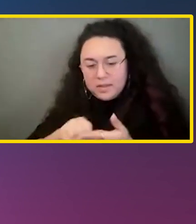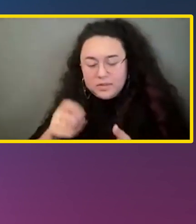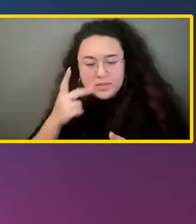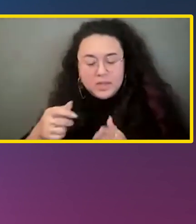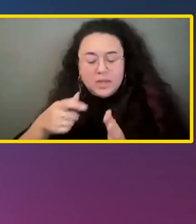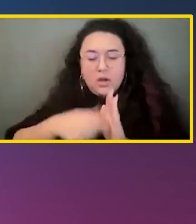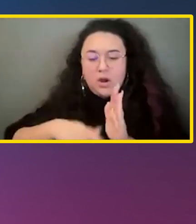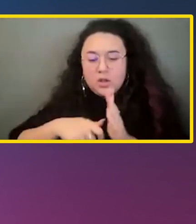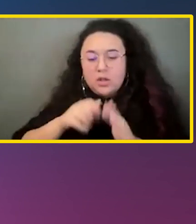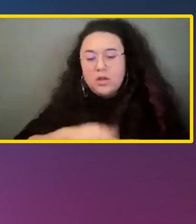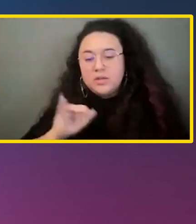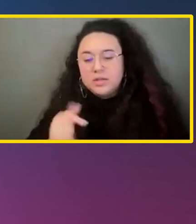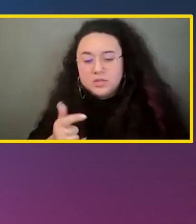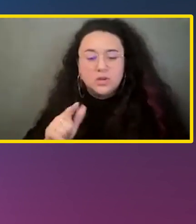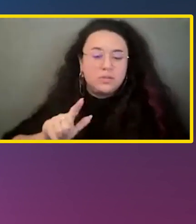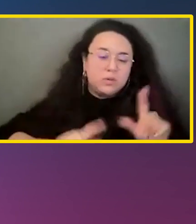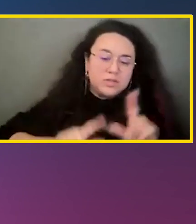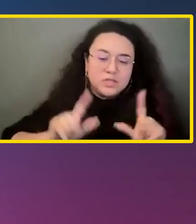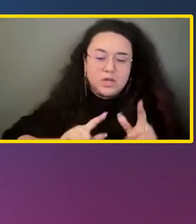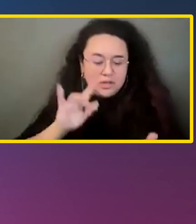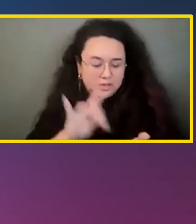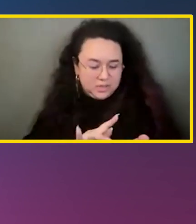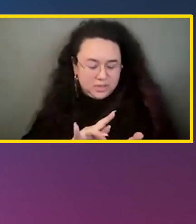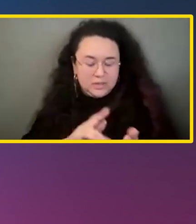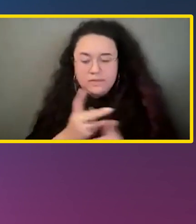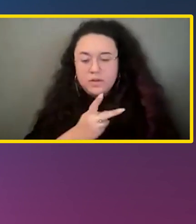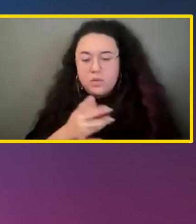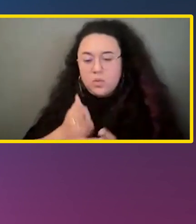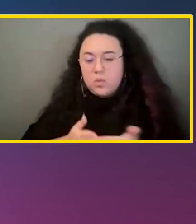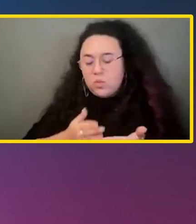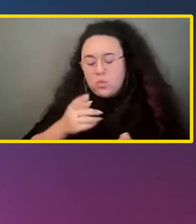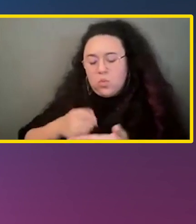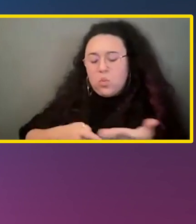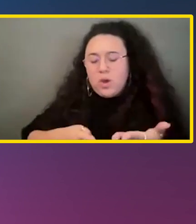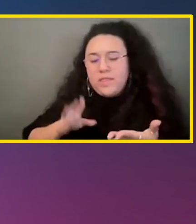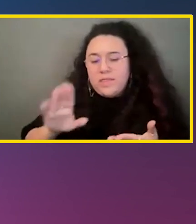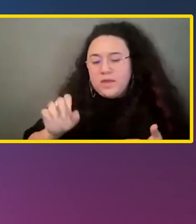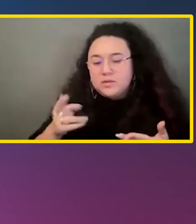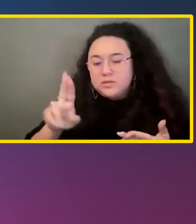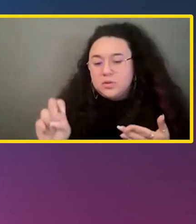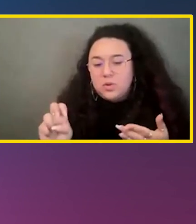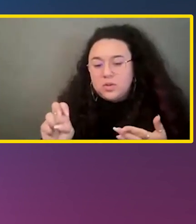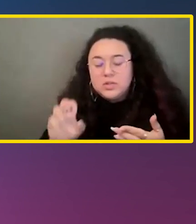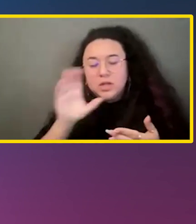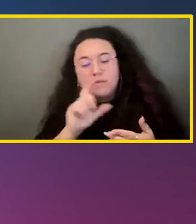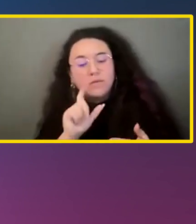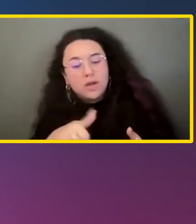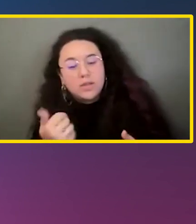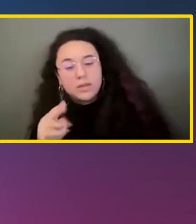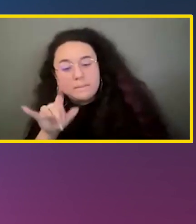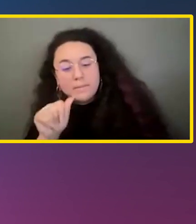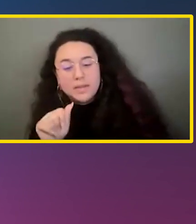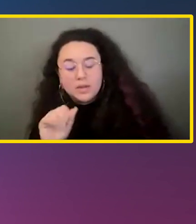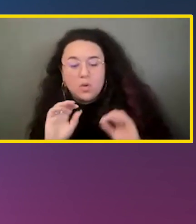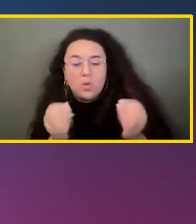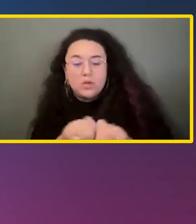on Instagram or TikTok, and then you can click and find out what was their source, and then look for maybe another media